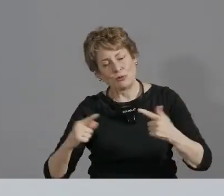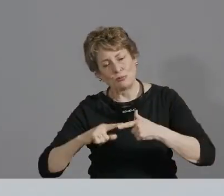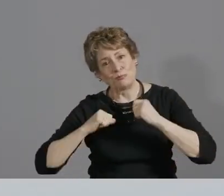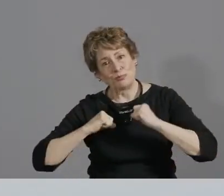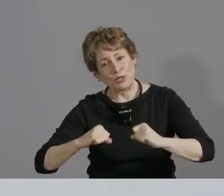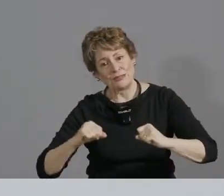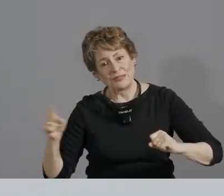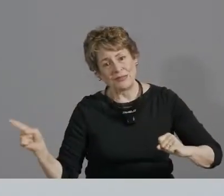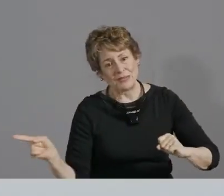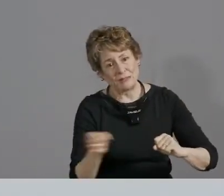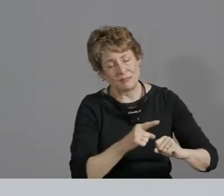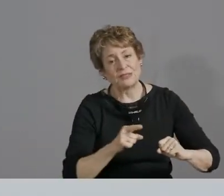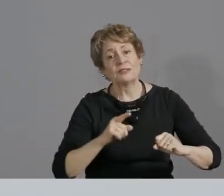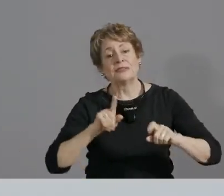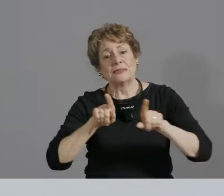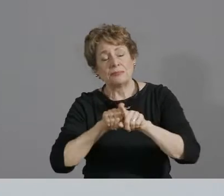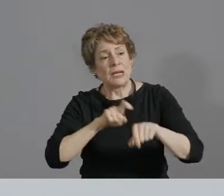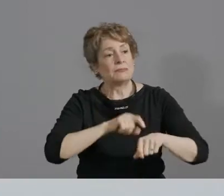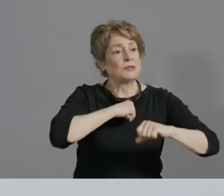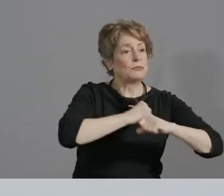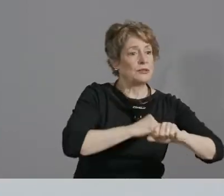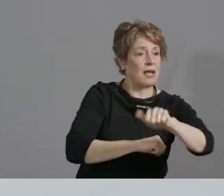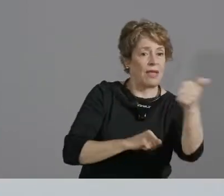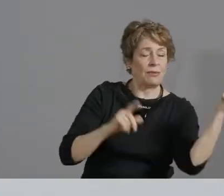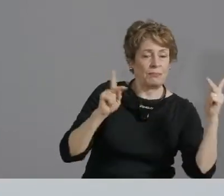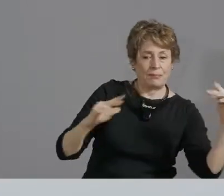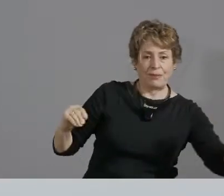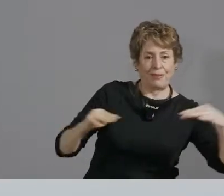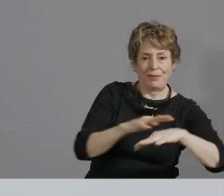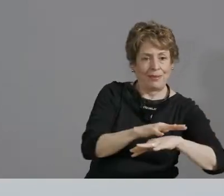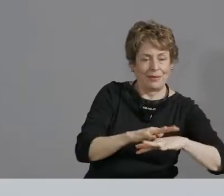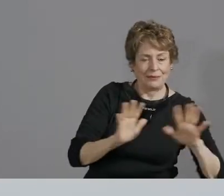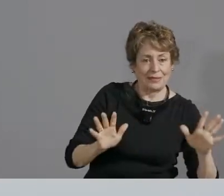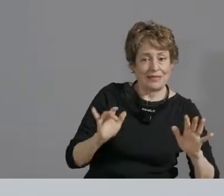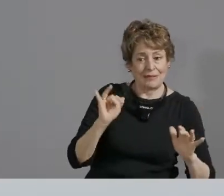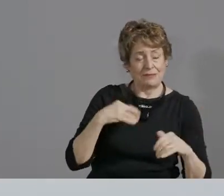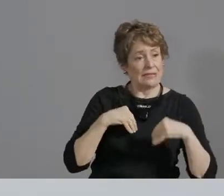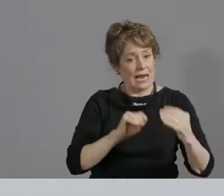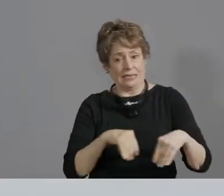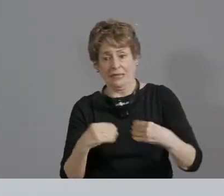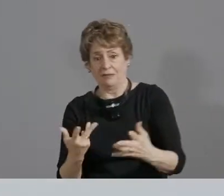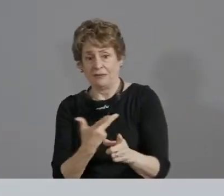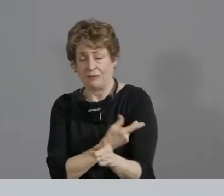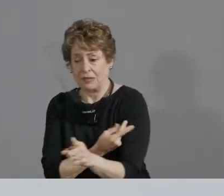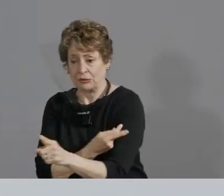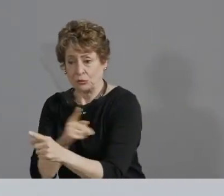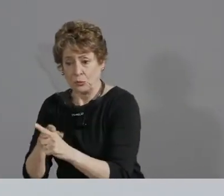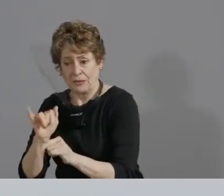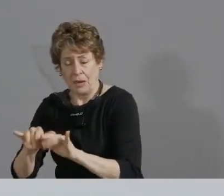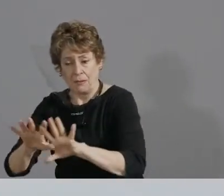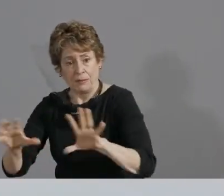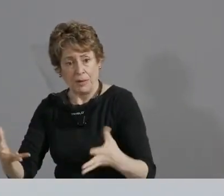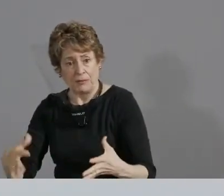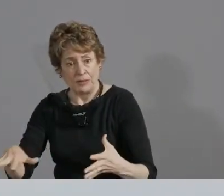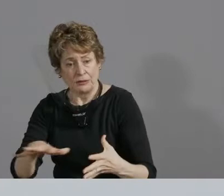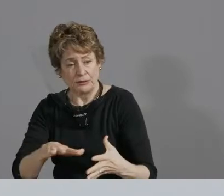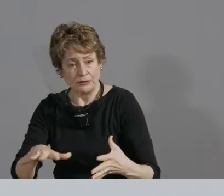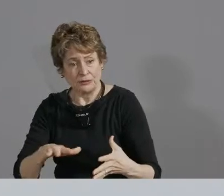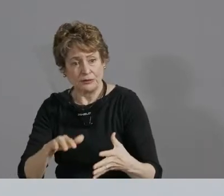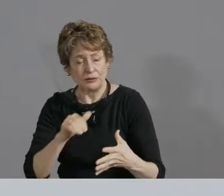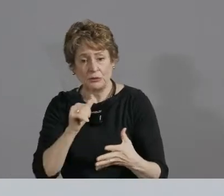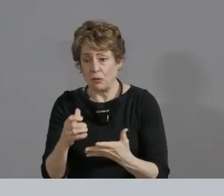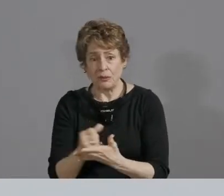utilize hospital resources by vaccine, that's what we want to do. So we want to make sure that anybody who comes into contact with Arizonans or